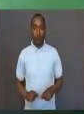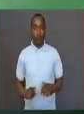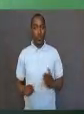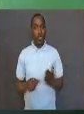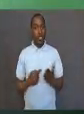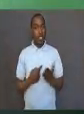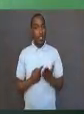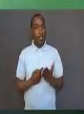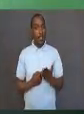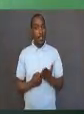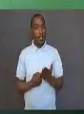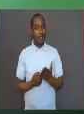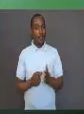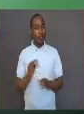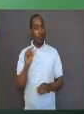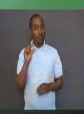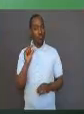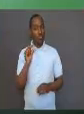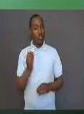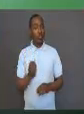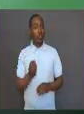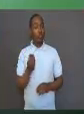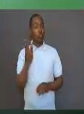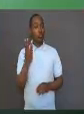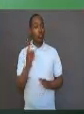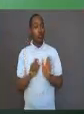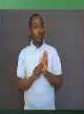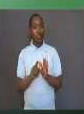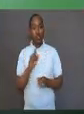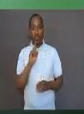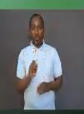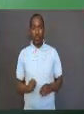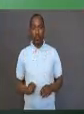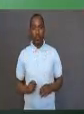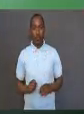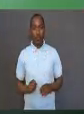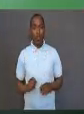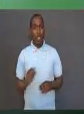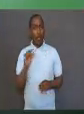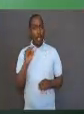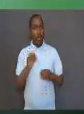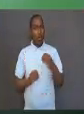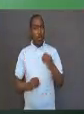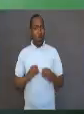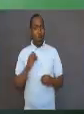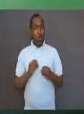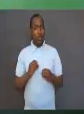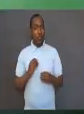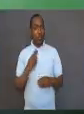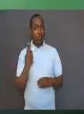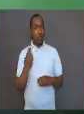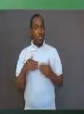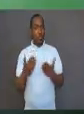These are just some of the many examples of how microorganisms